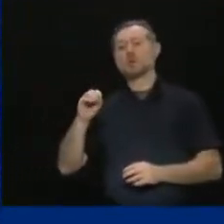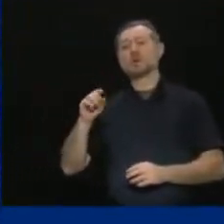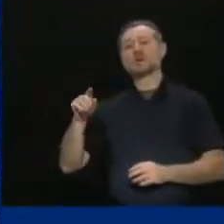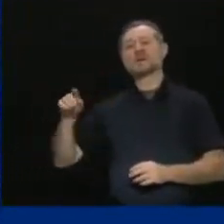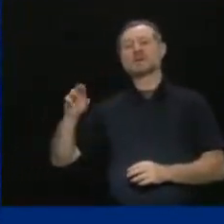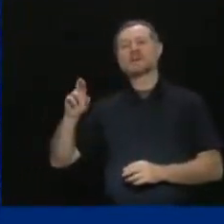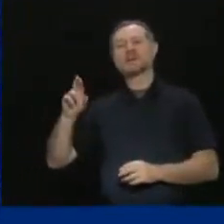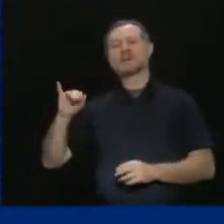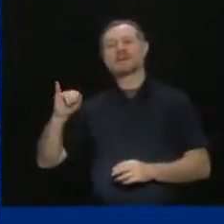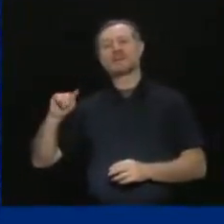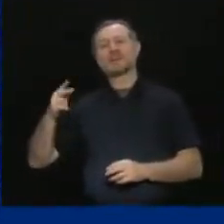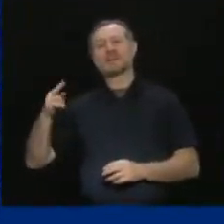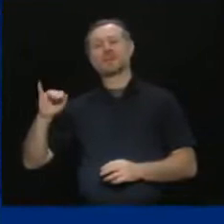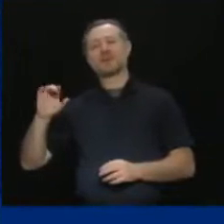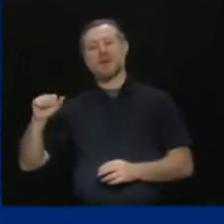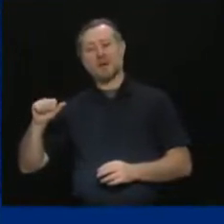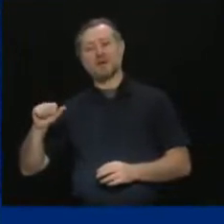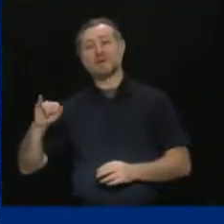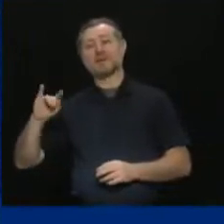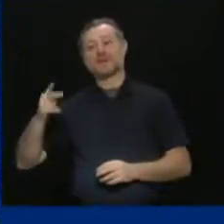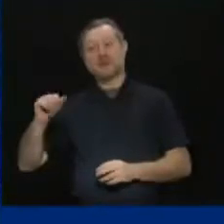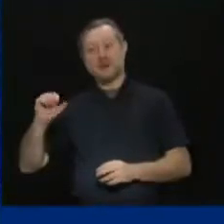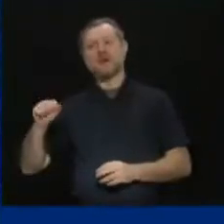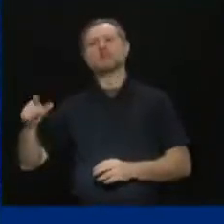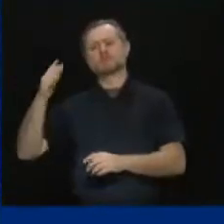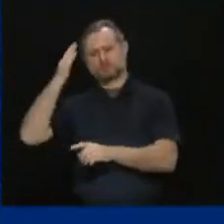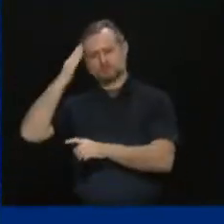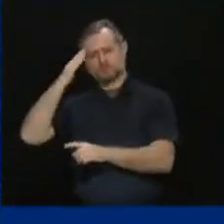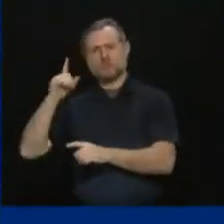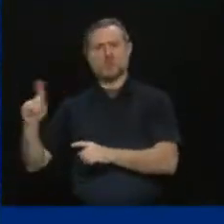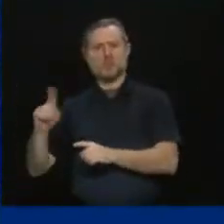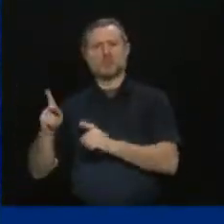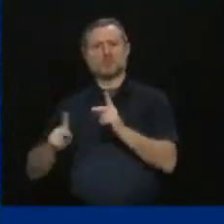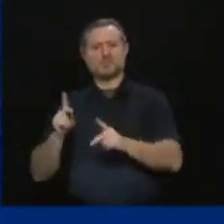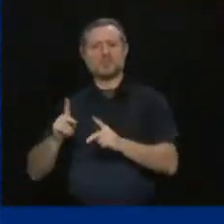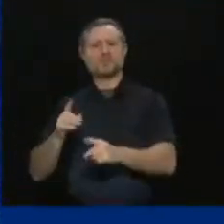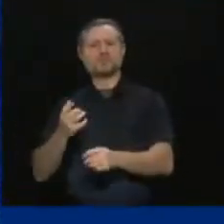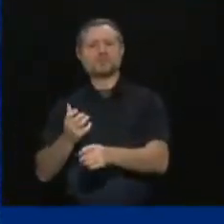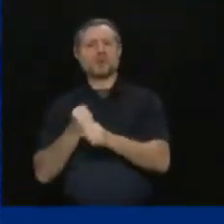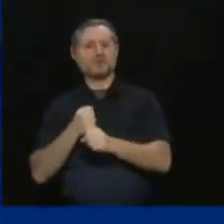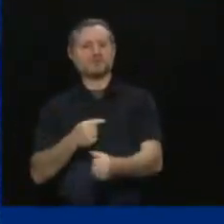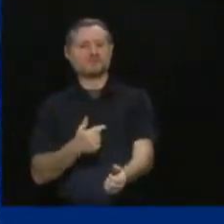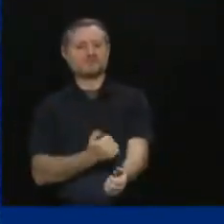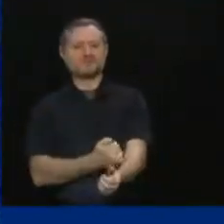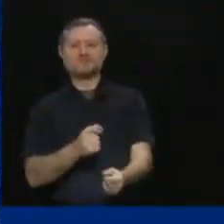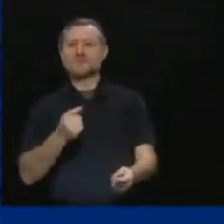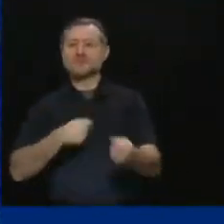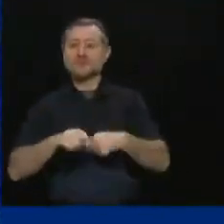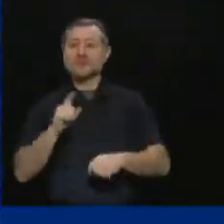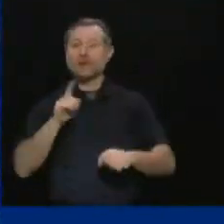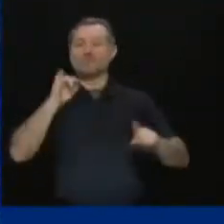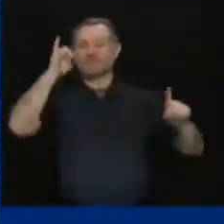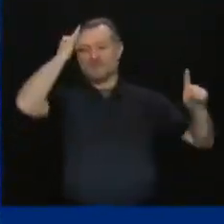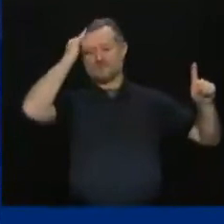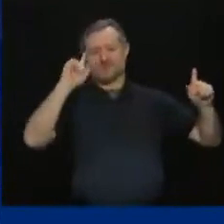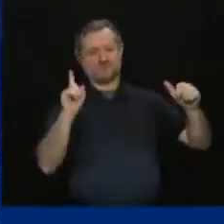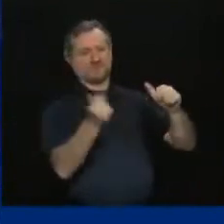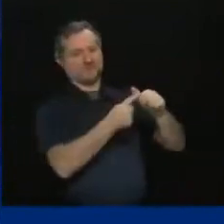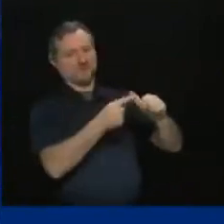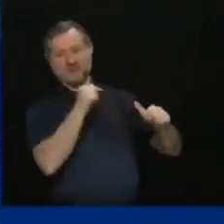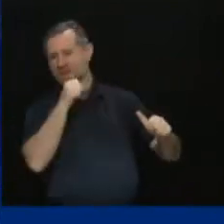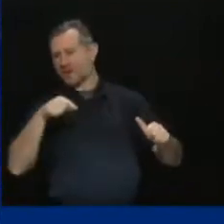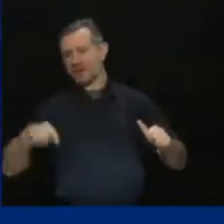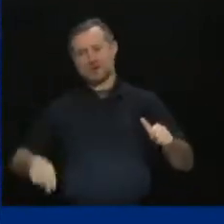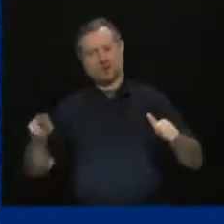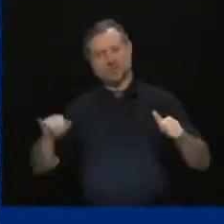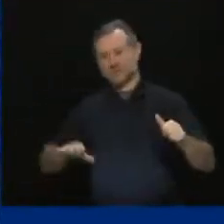people to know that one of the other places that did syringes first was in Buffalo. So this is not a downstate only issue. Upstate